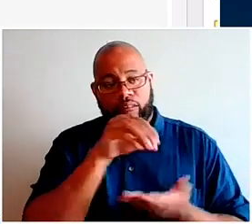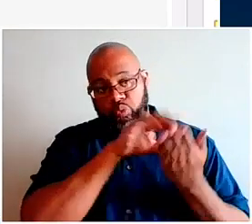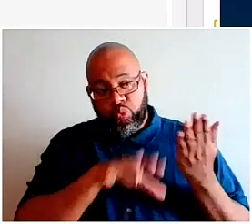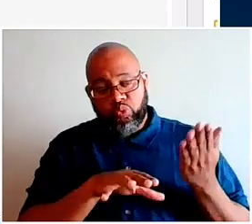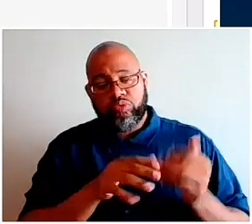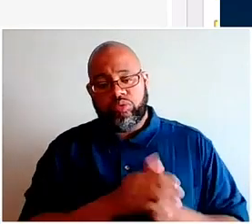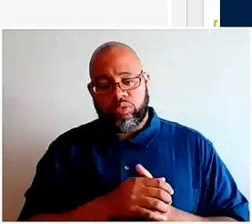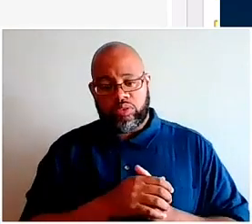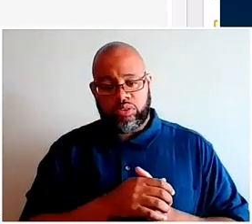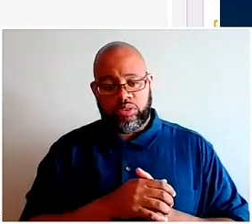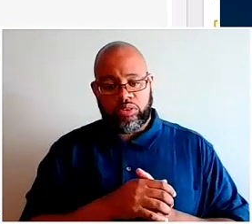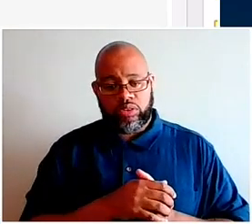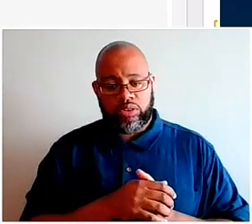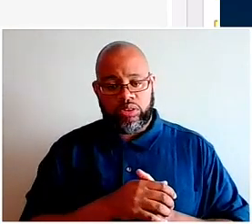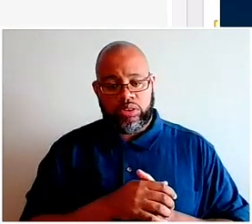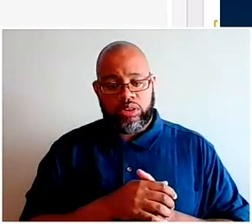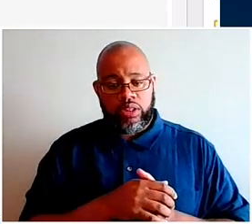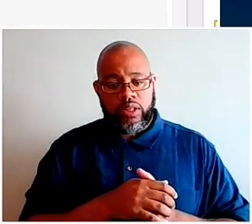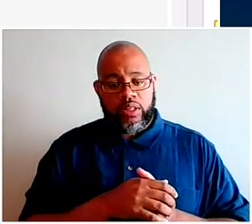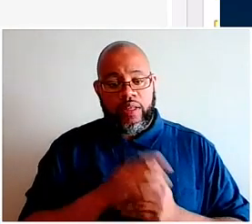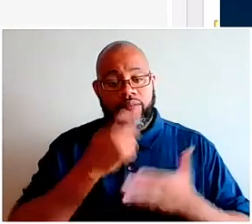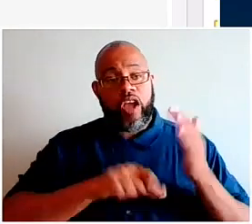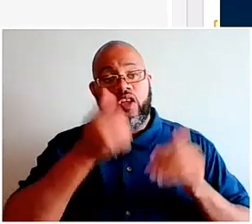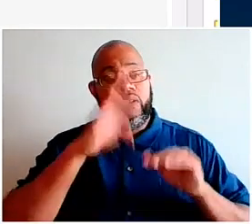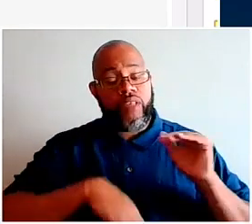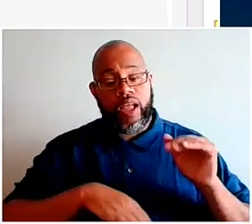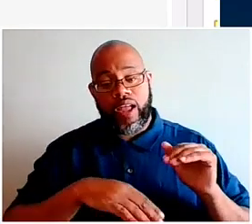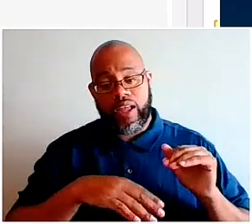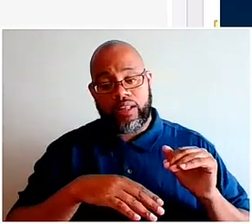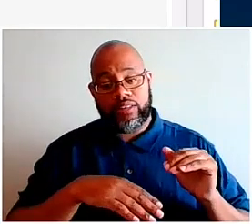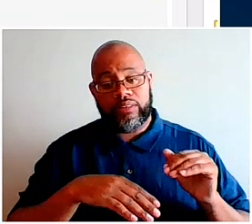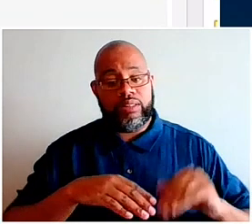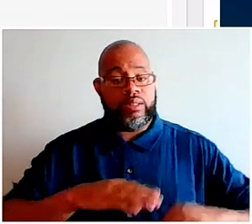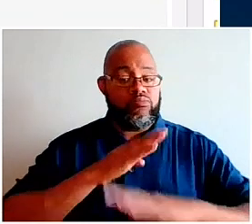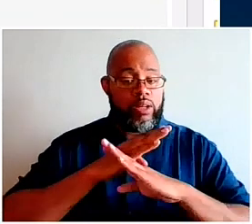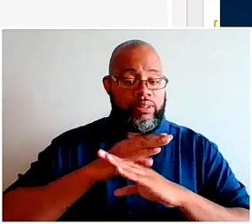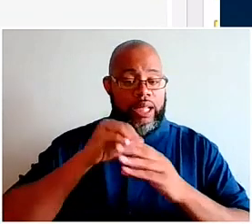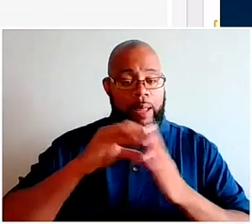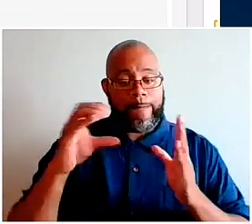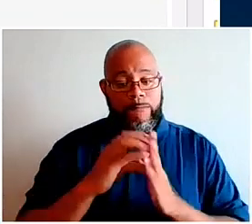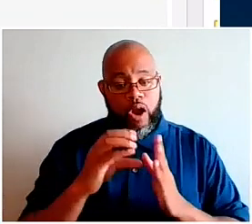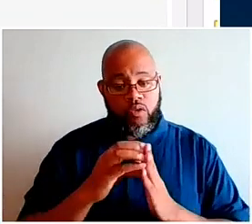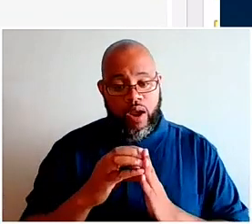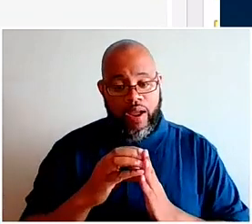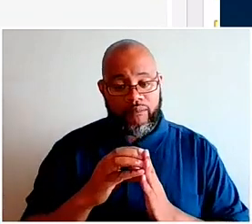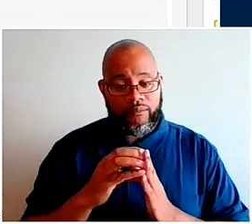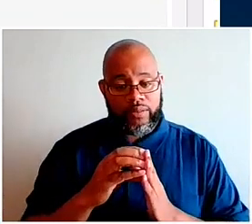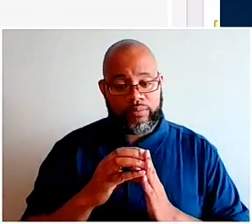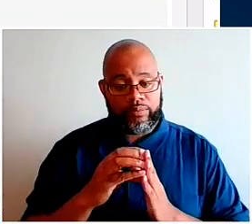opening them. If fees other than those prohibited in paragraphs E2,